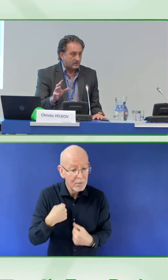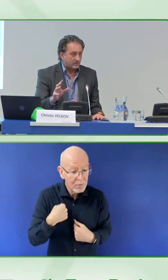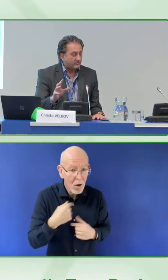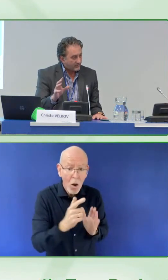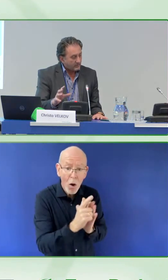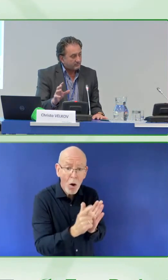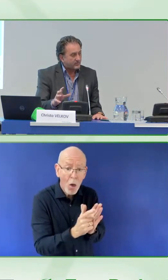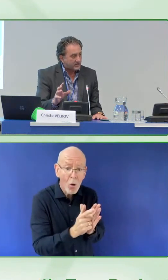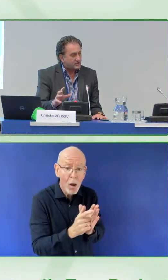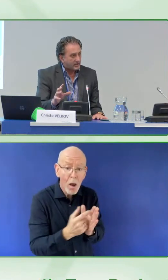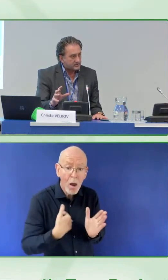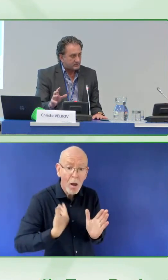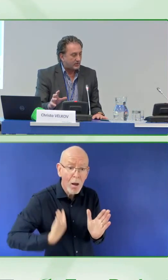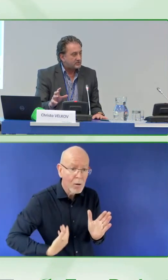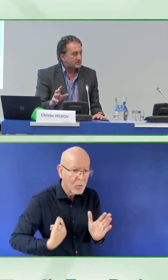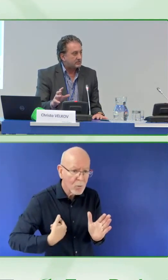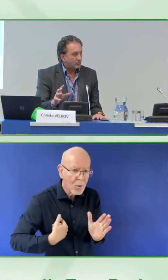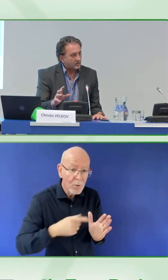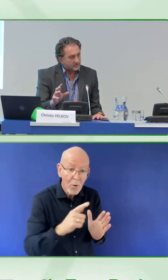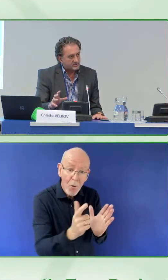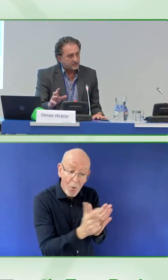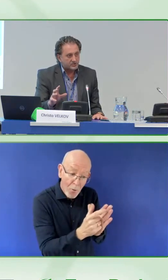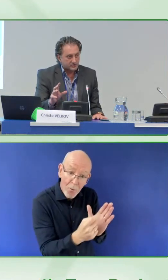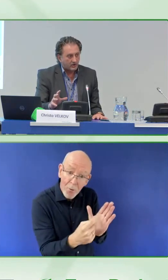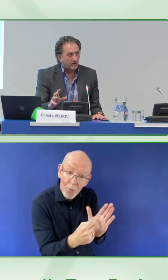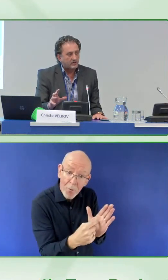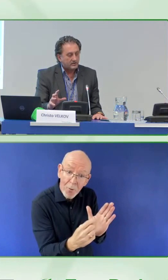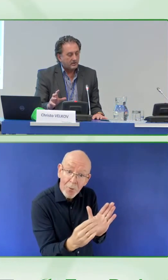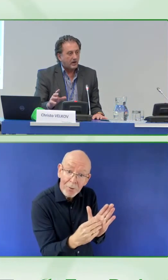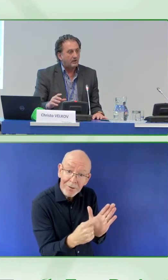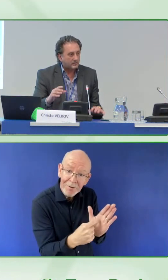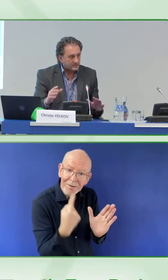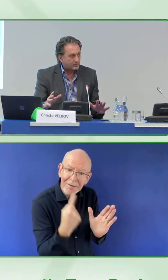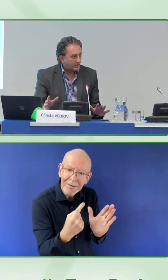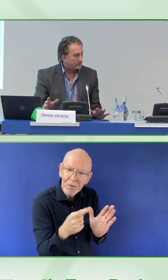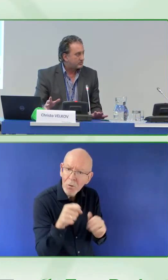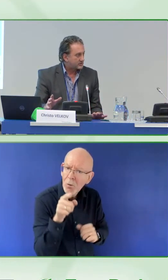the very fragile situation that your organizations are